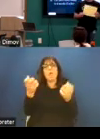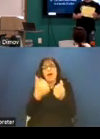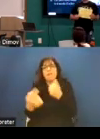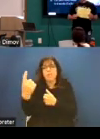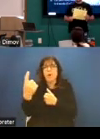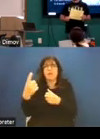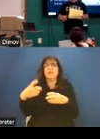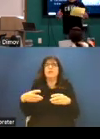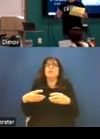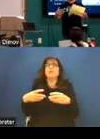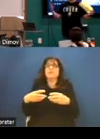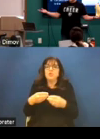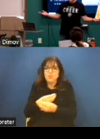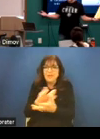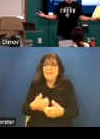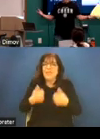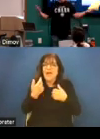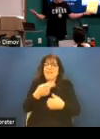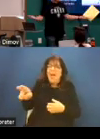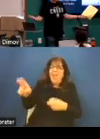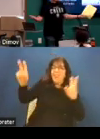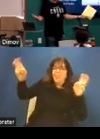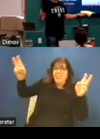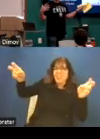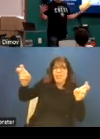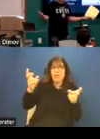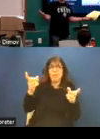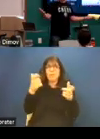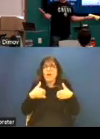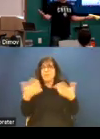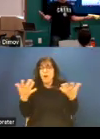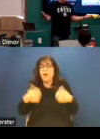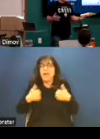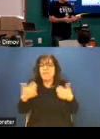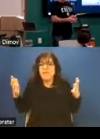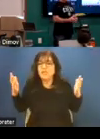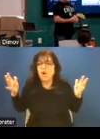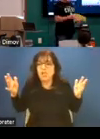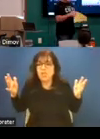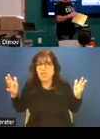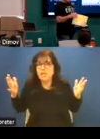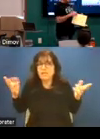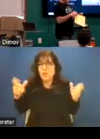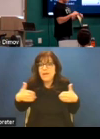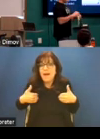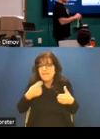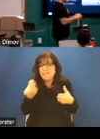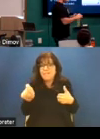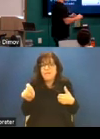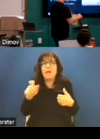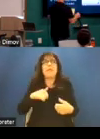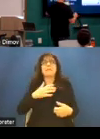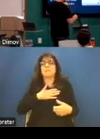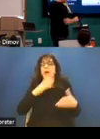everybody to give life hell, because it's all we got. We have life. That's what sets us apart. So this is my